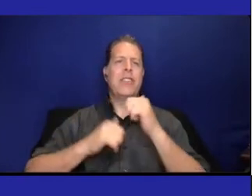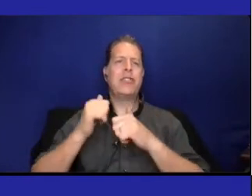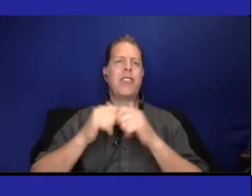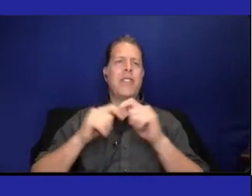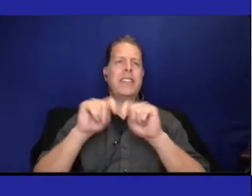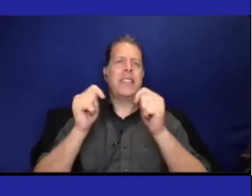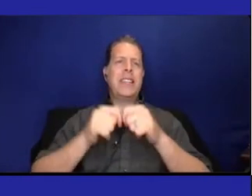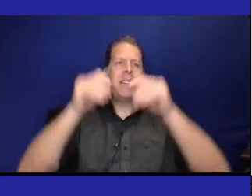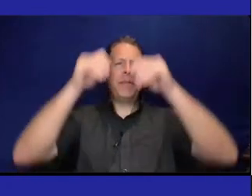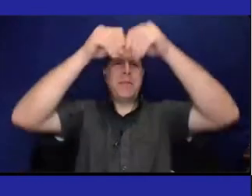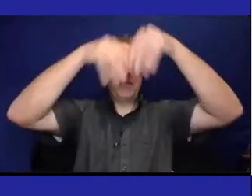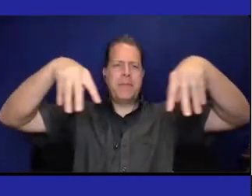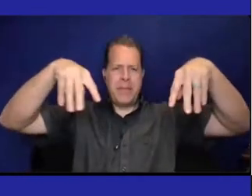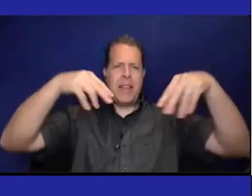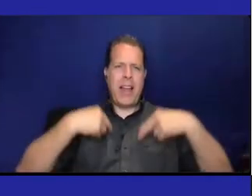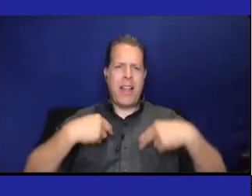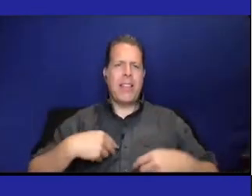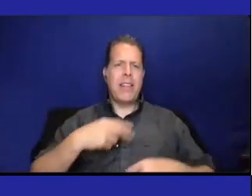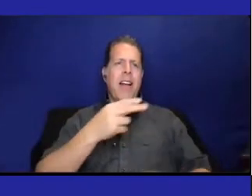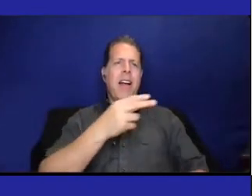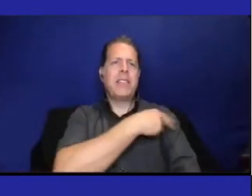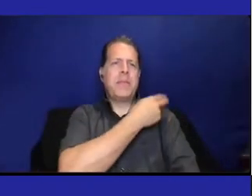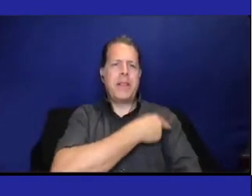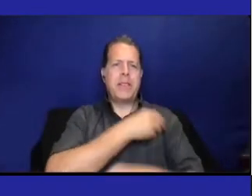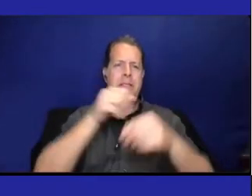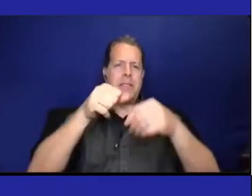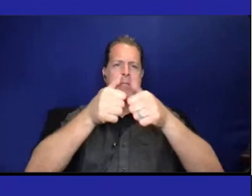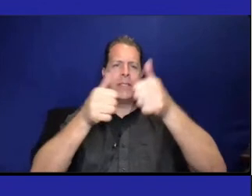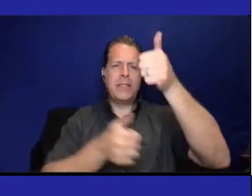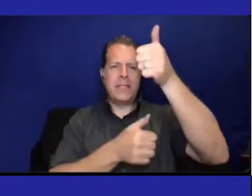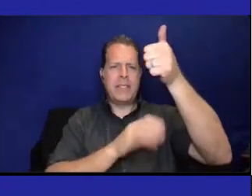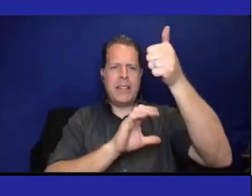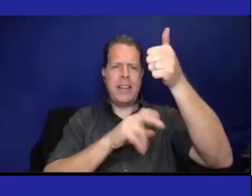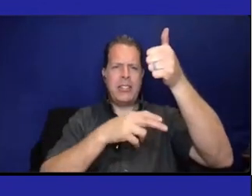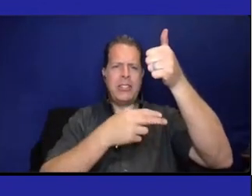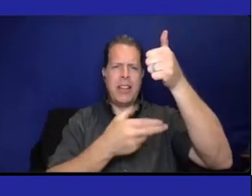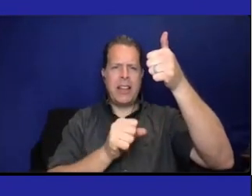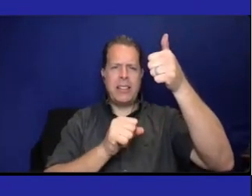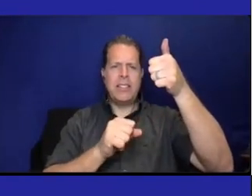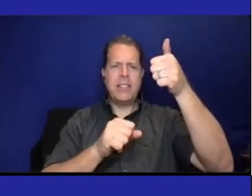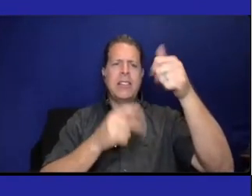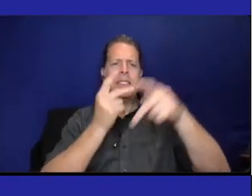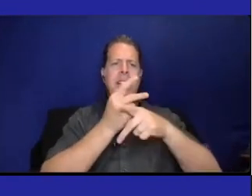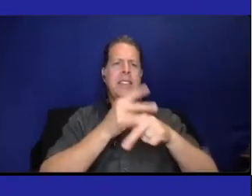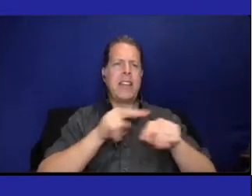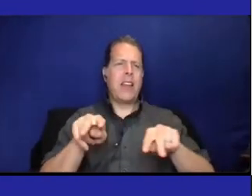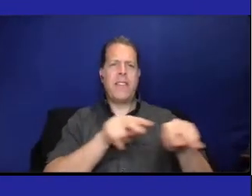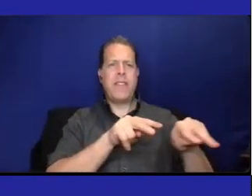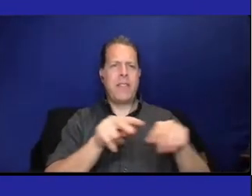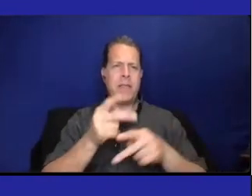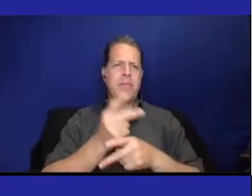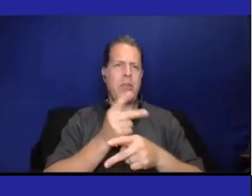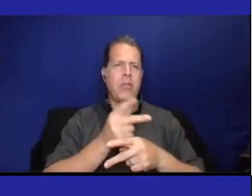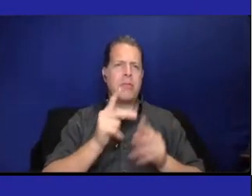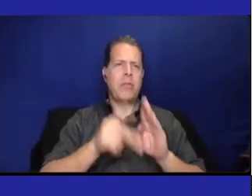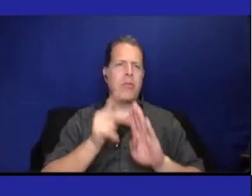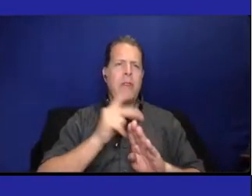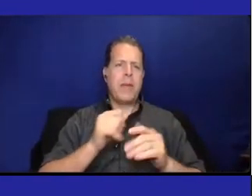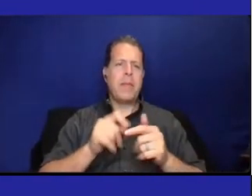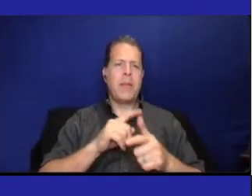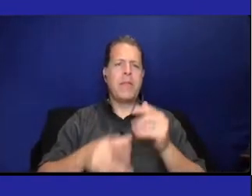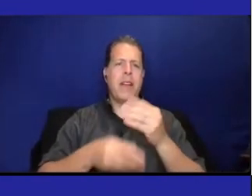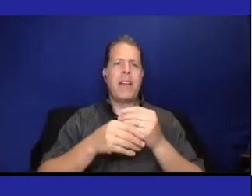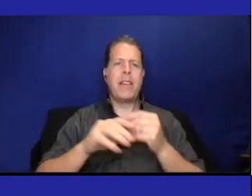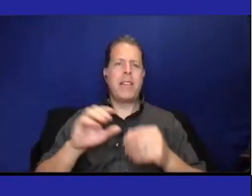hospitals and OFD and CHS, Correctional Health Services, oversee the program and the project delivery. We've hired ACOM to oversee